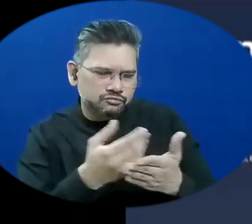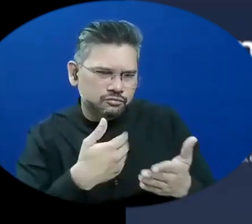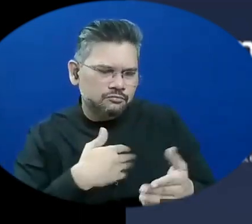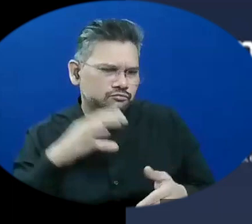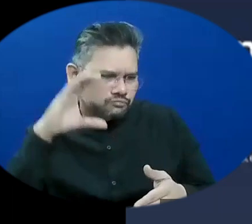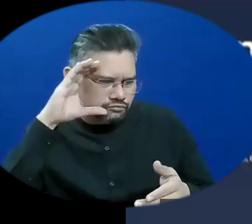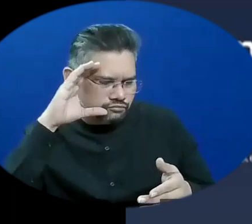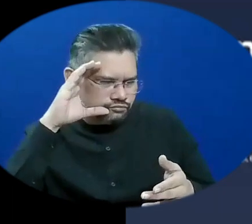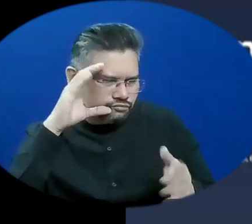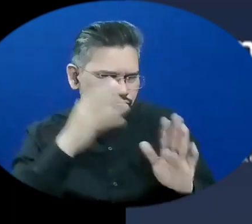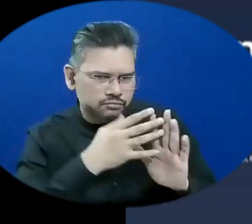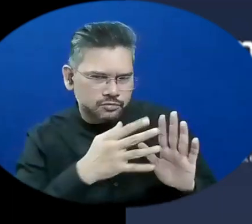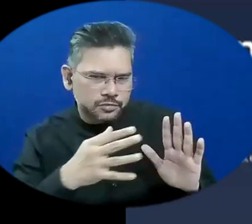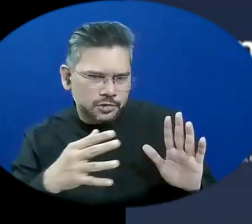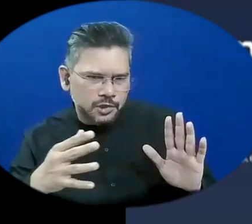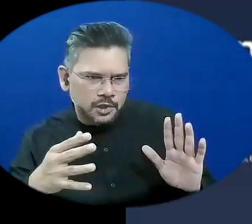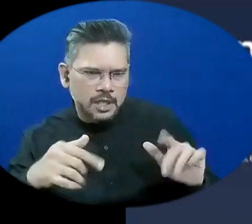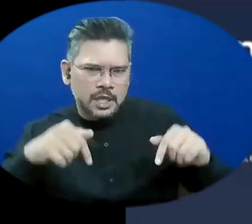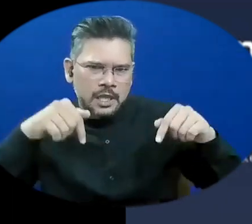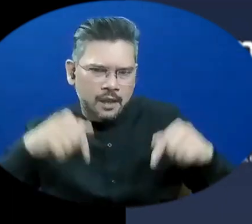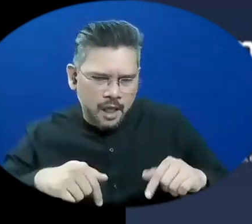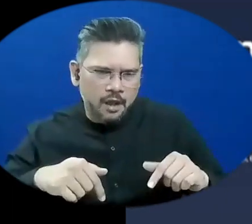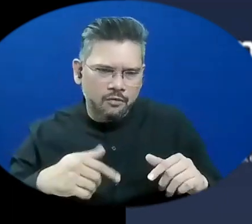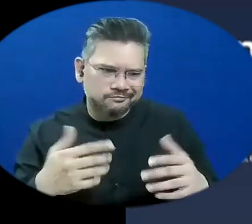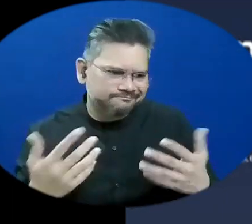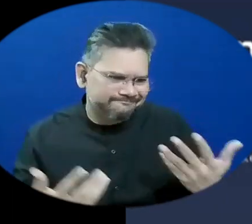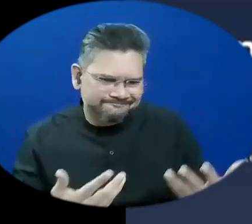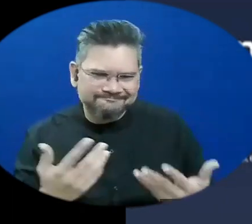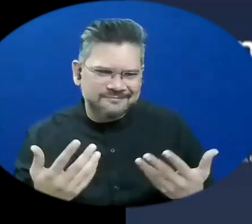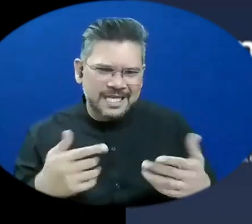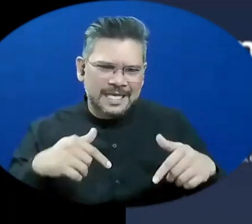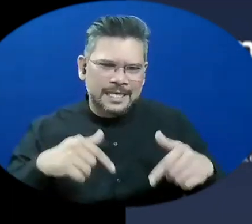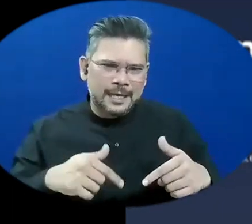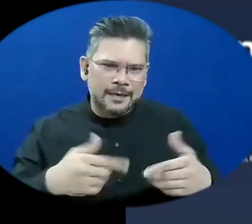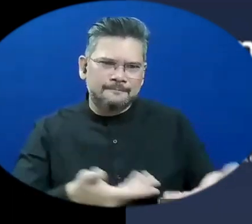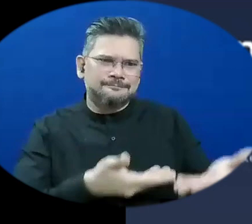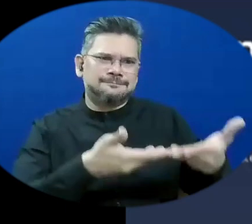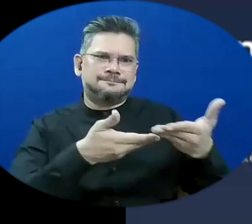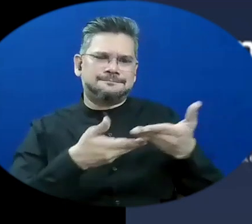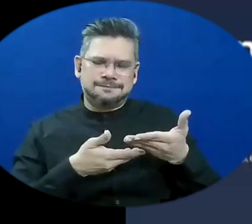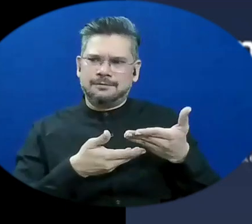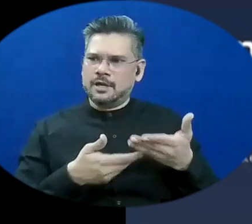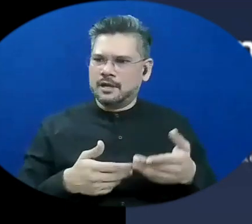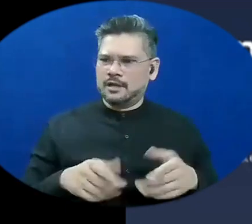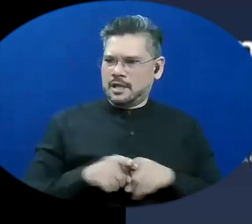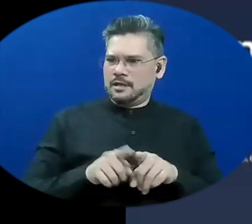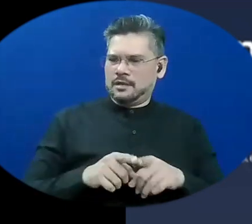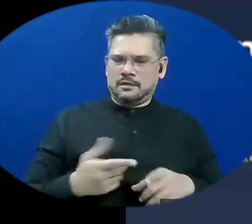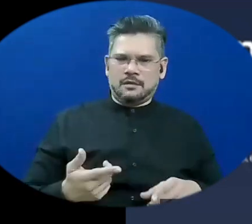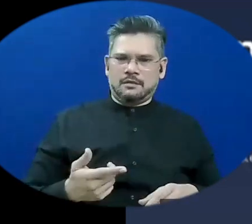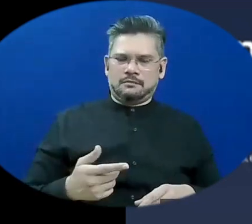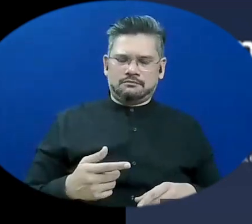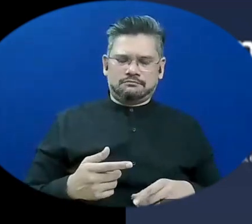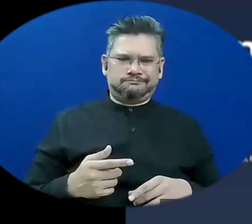we're suddenly given this immense task to take care of our loved one